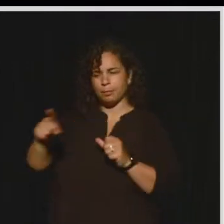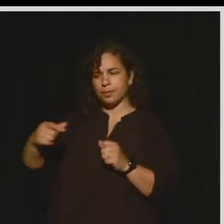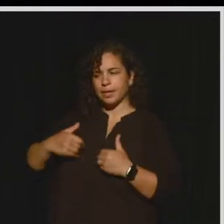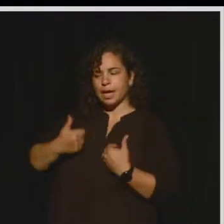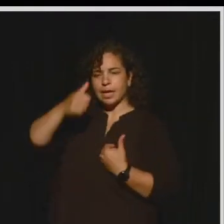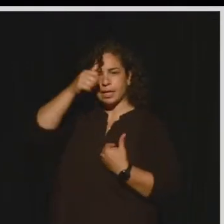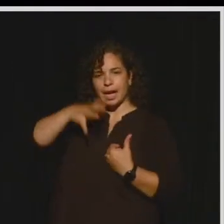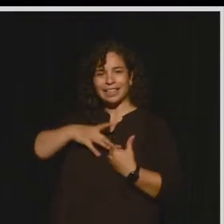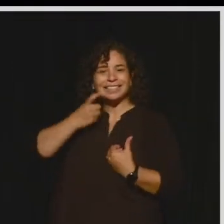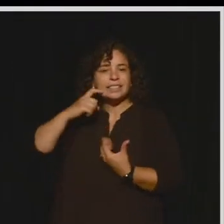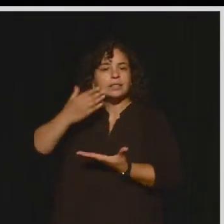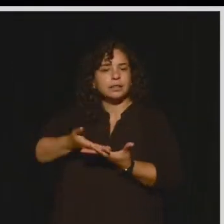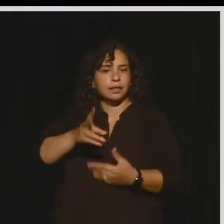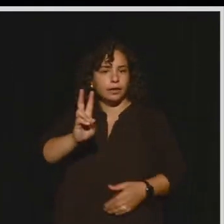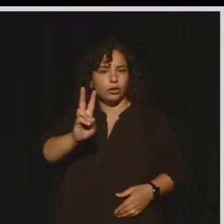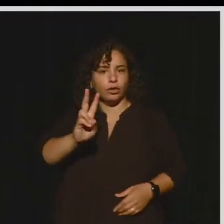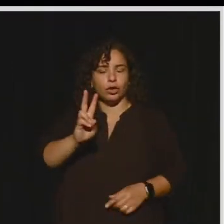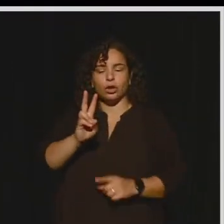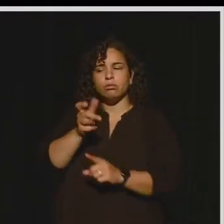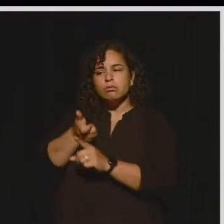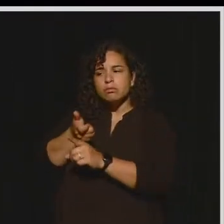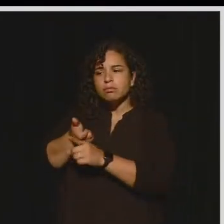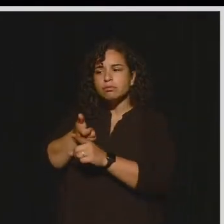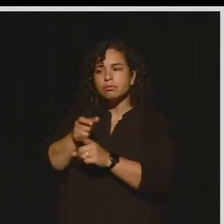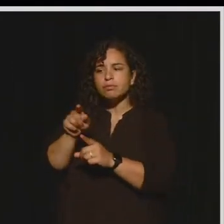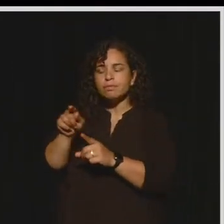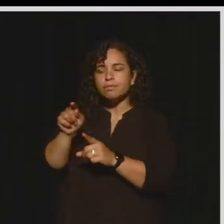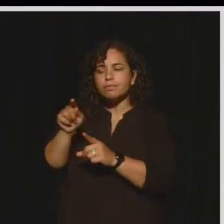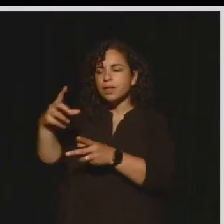in Vancouver. He was part of the